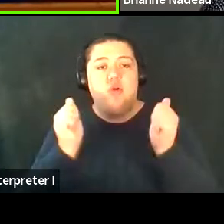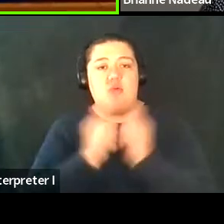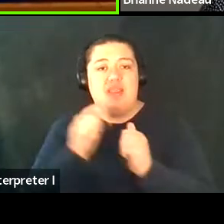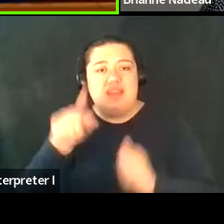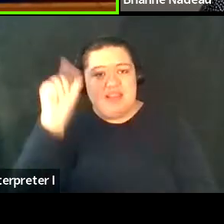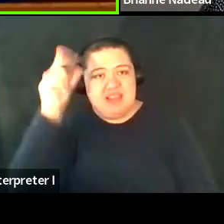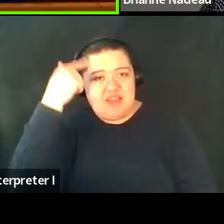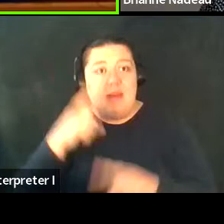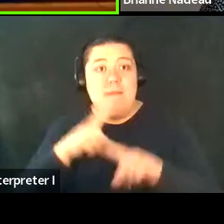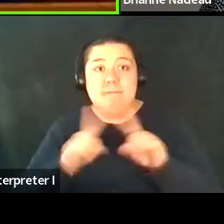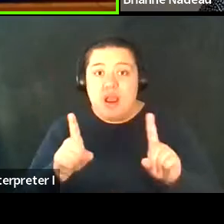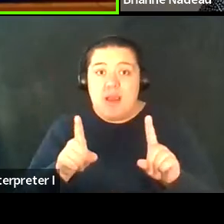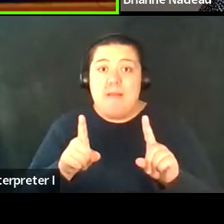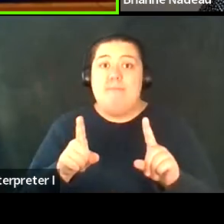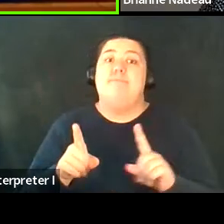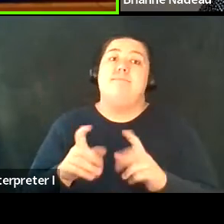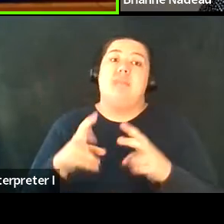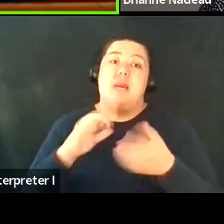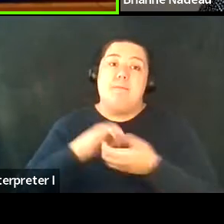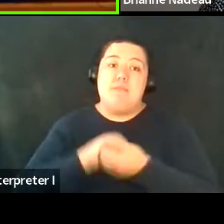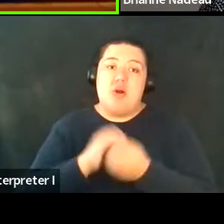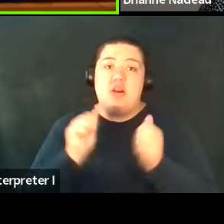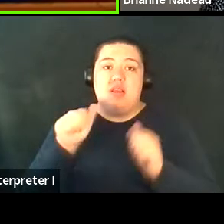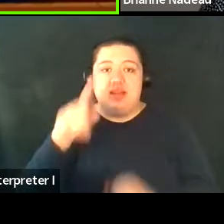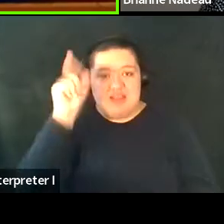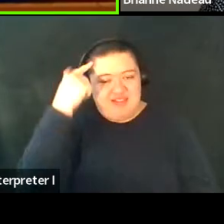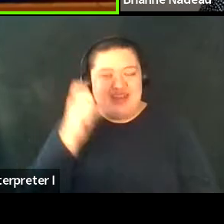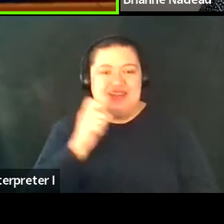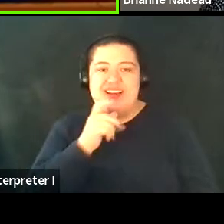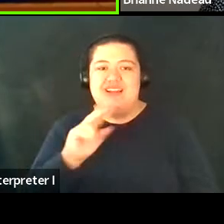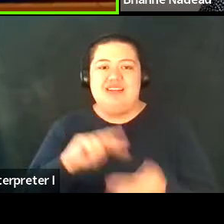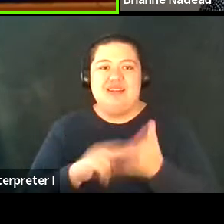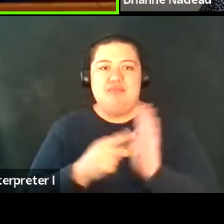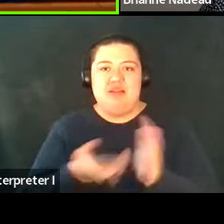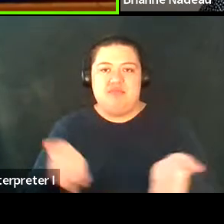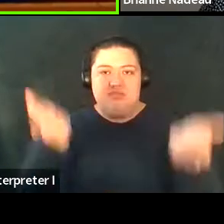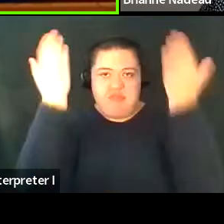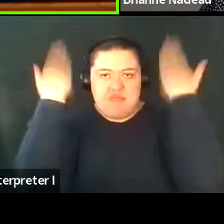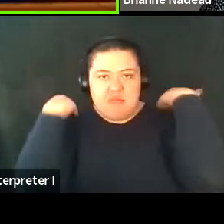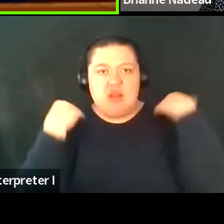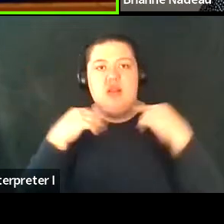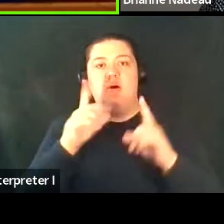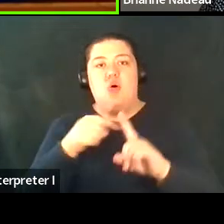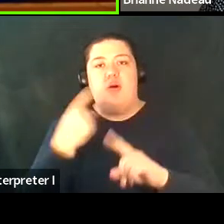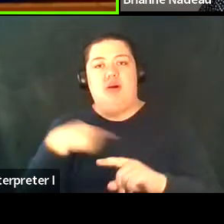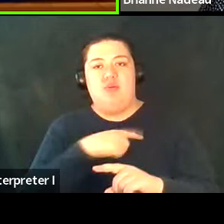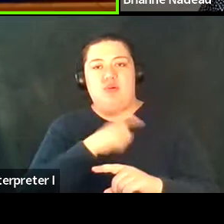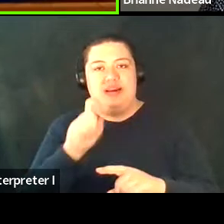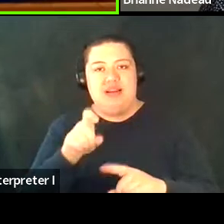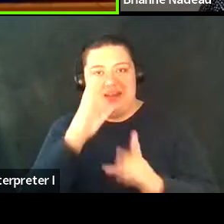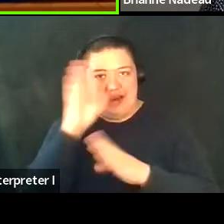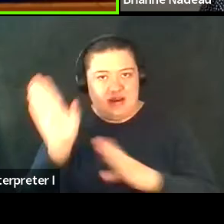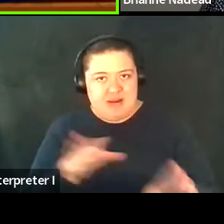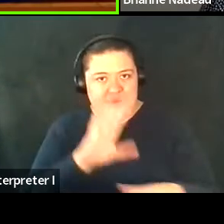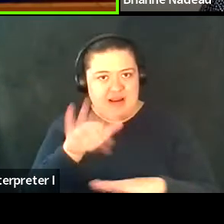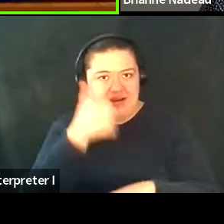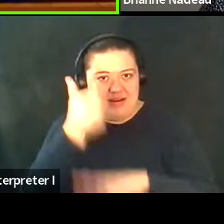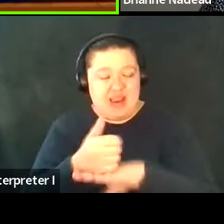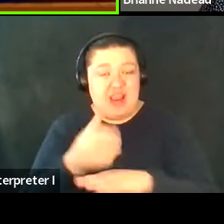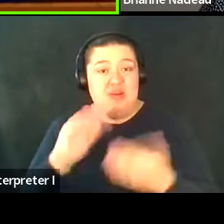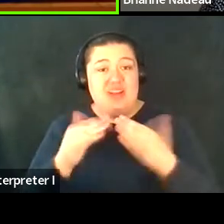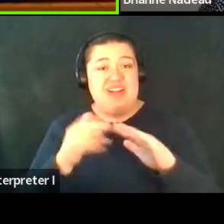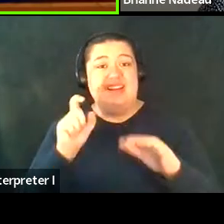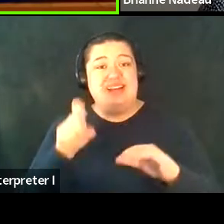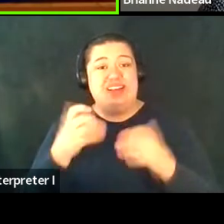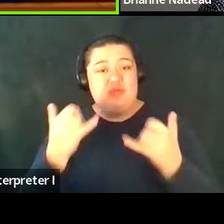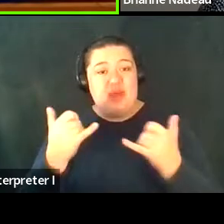being a partner in this government doesn't mean being run over when we need a plan in action. And what the city needs right now